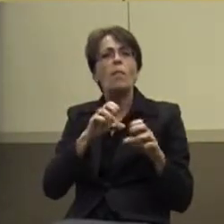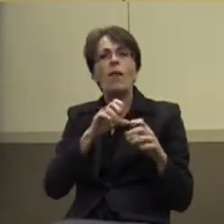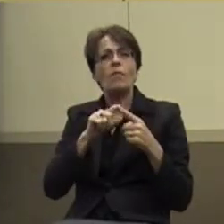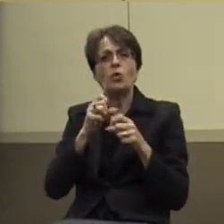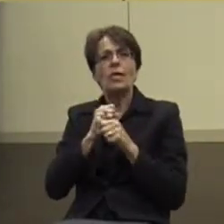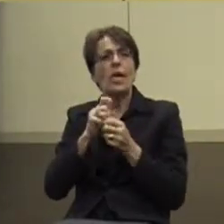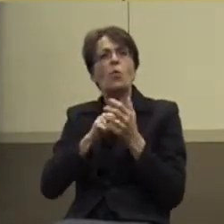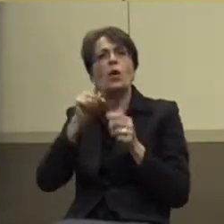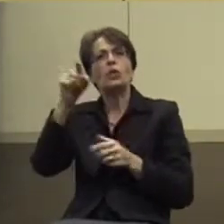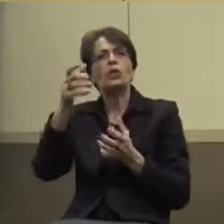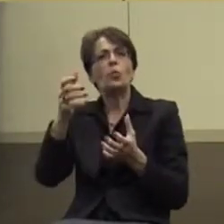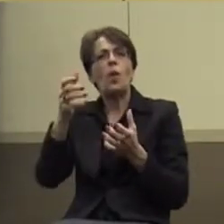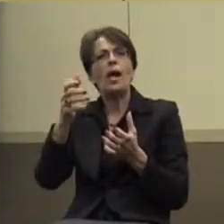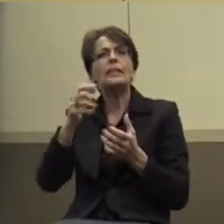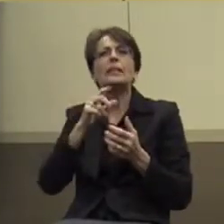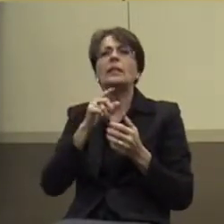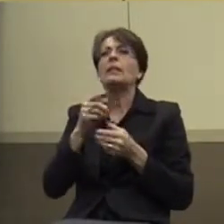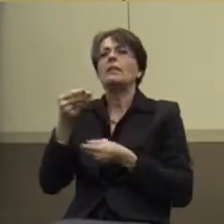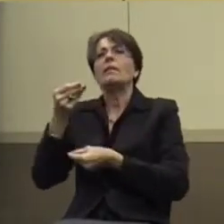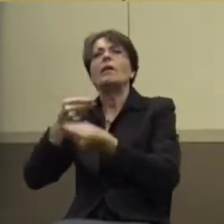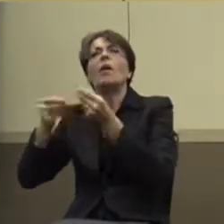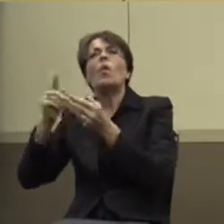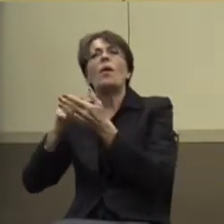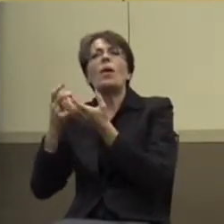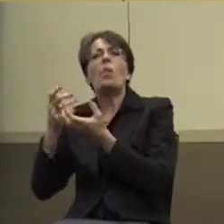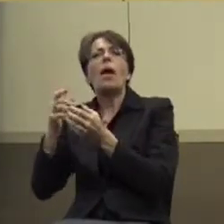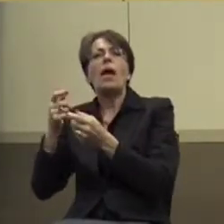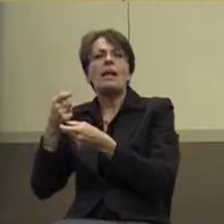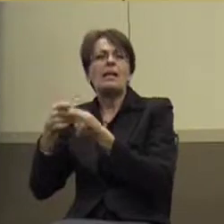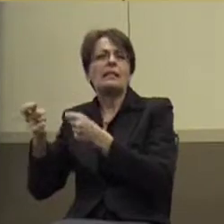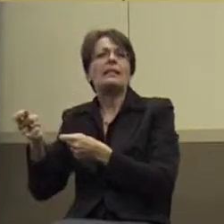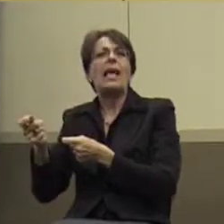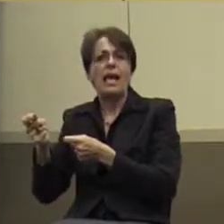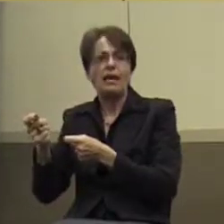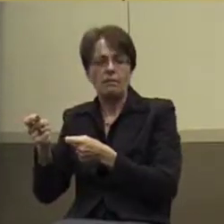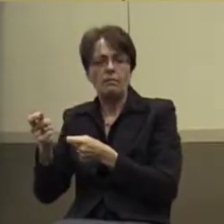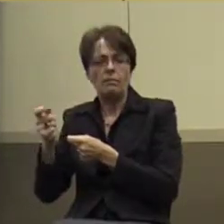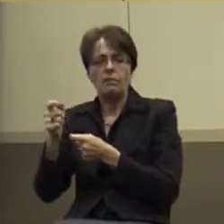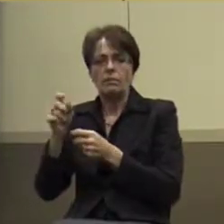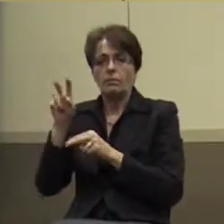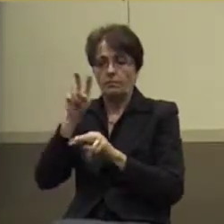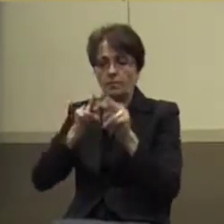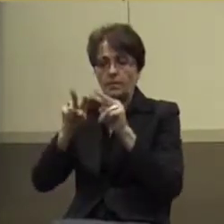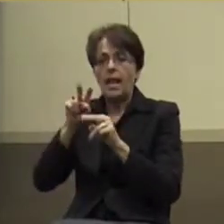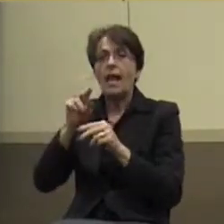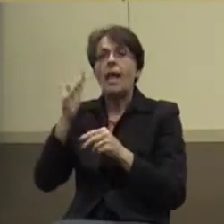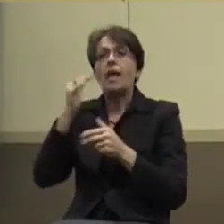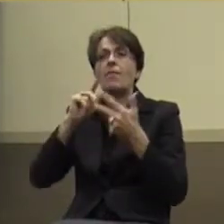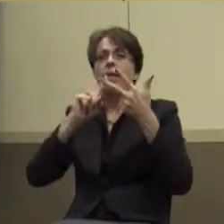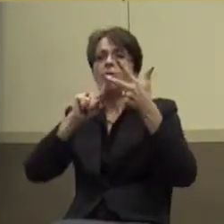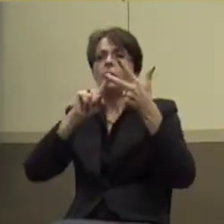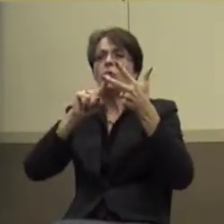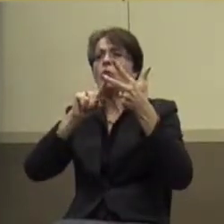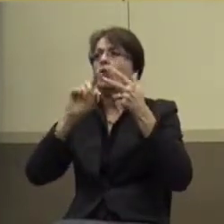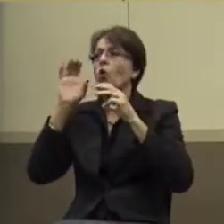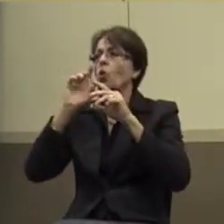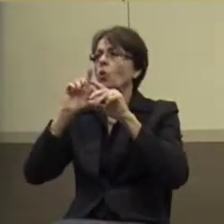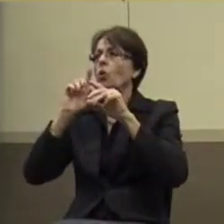her to do instead? Looking through some of that you'll see through your observational data. And then third, look through the types of